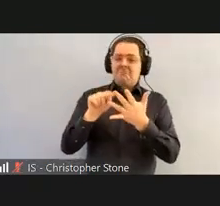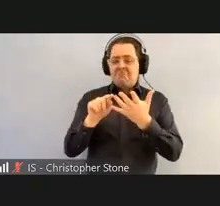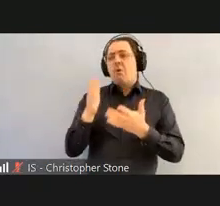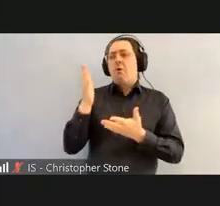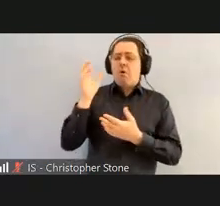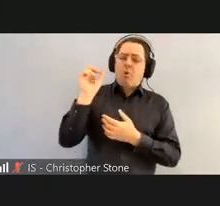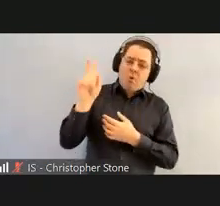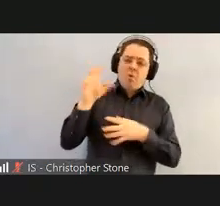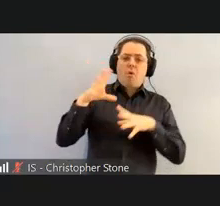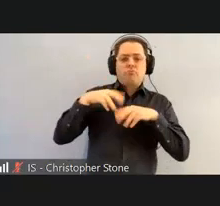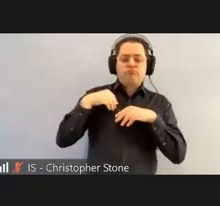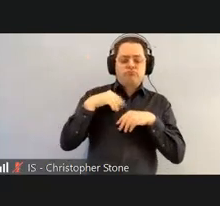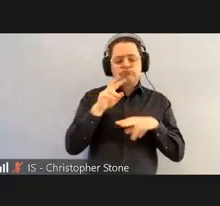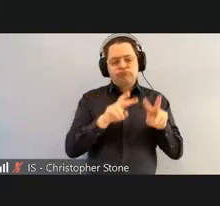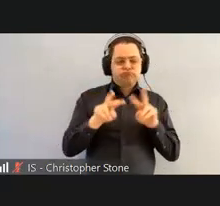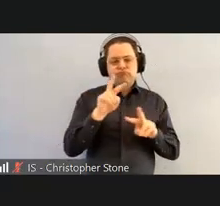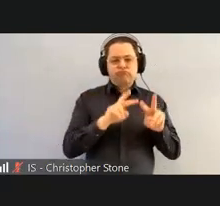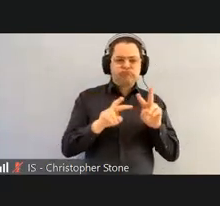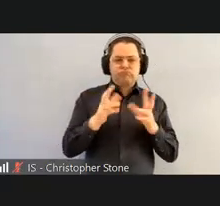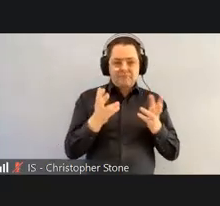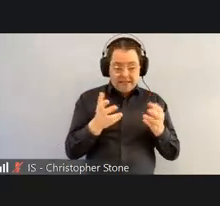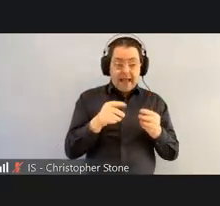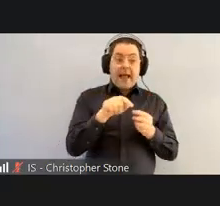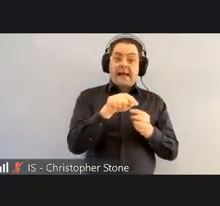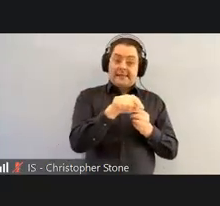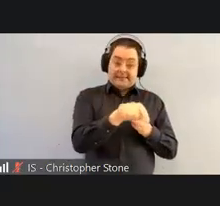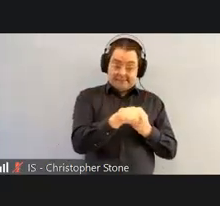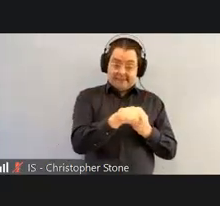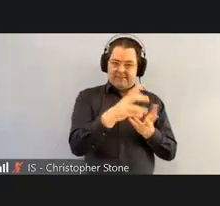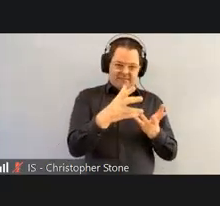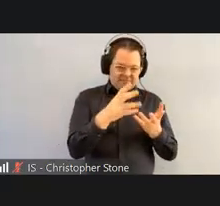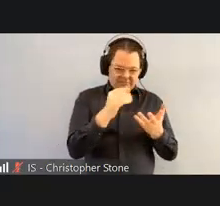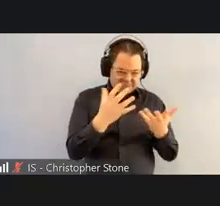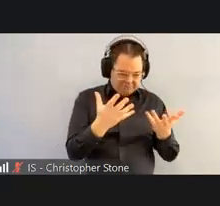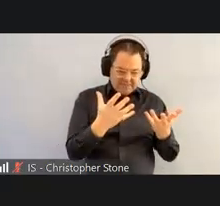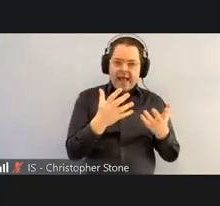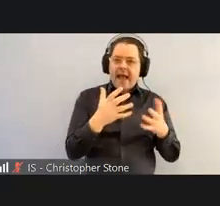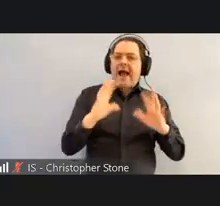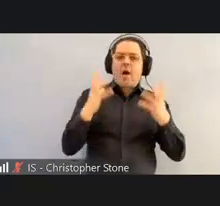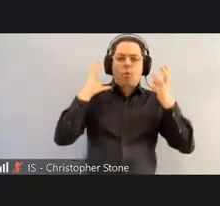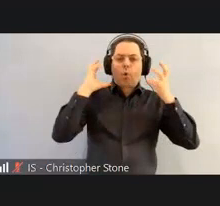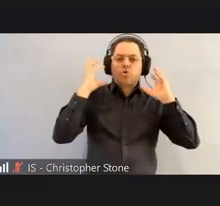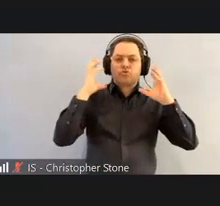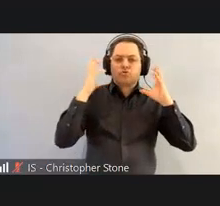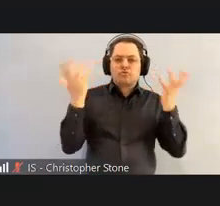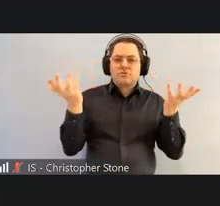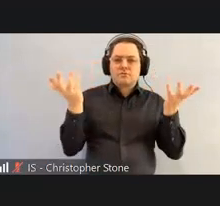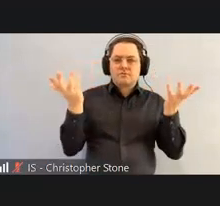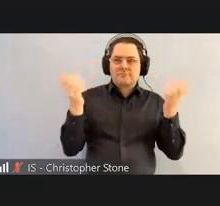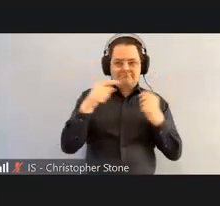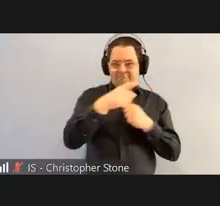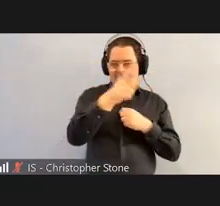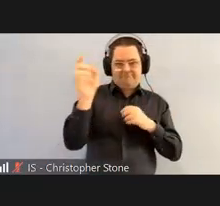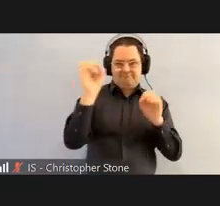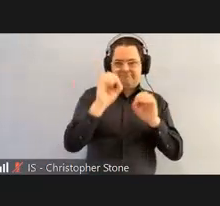And also accessibility to audiology services. Some children who stay away